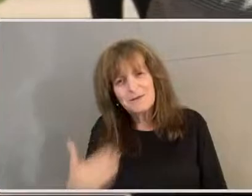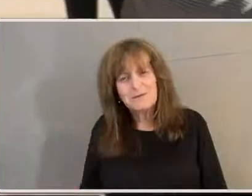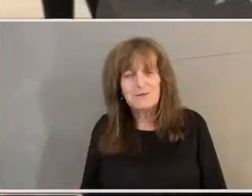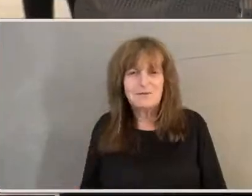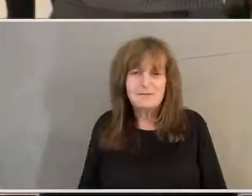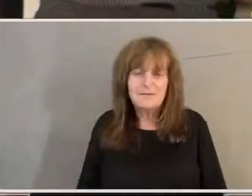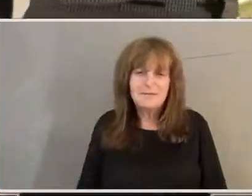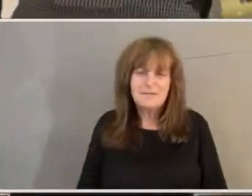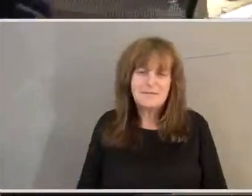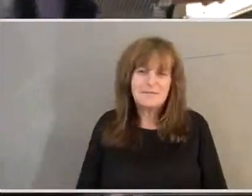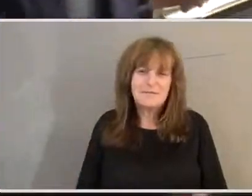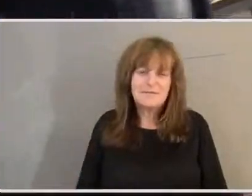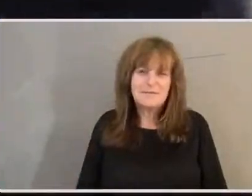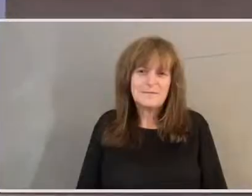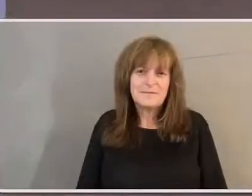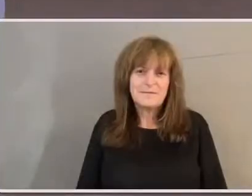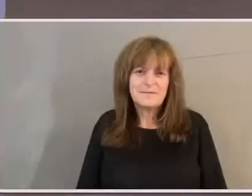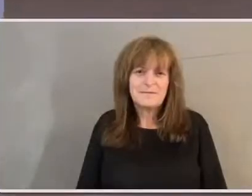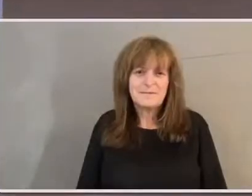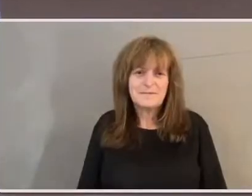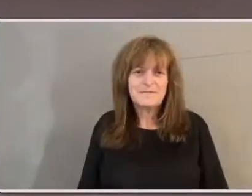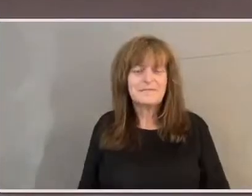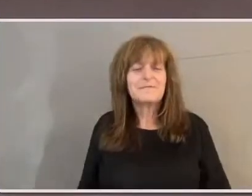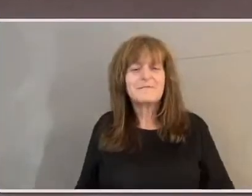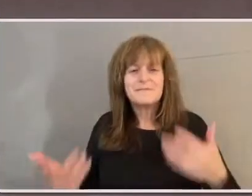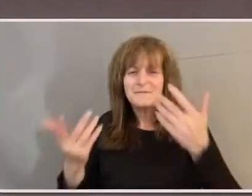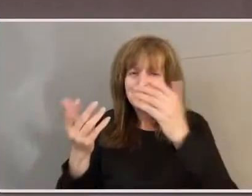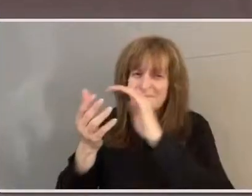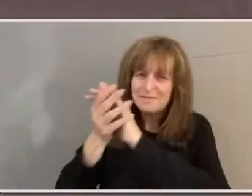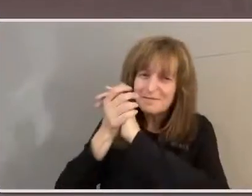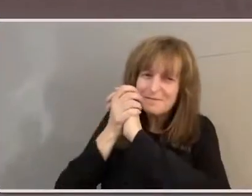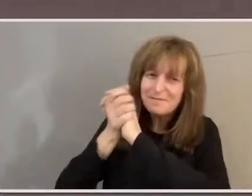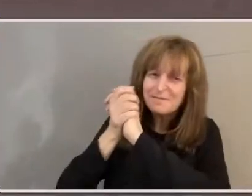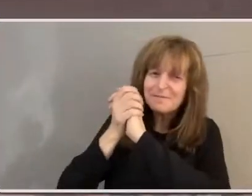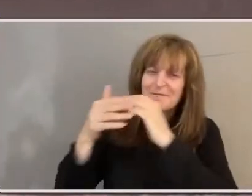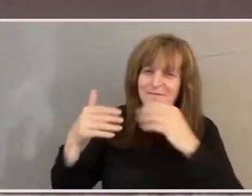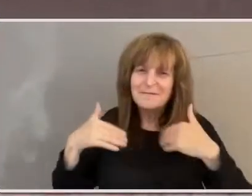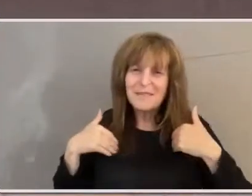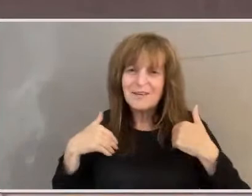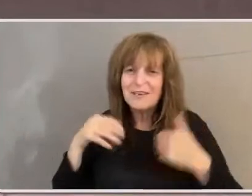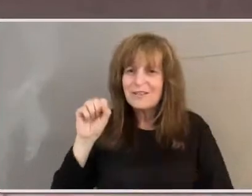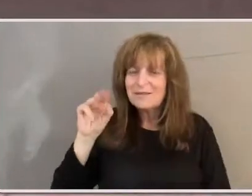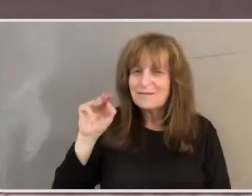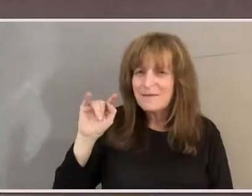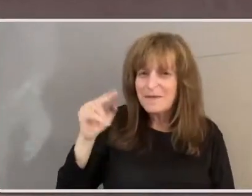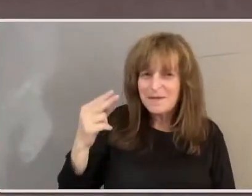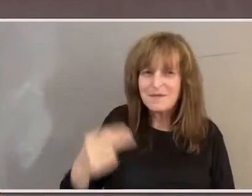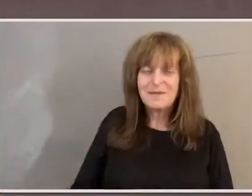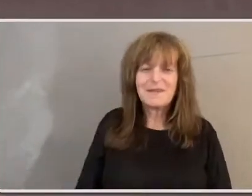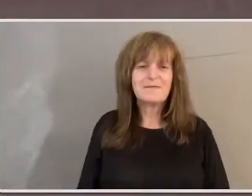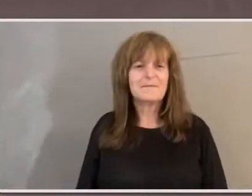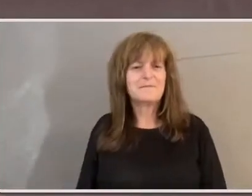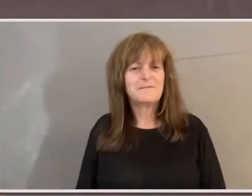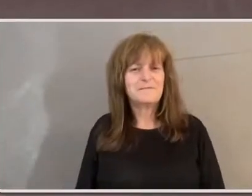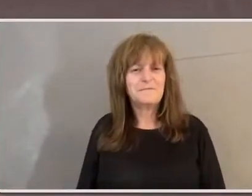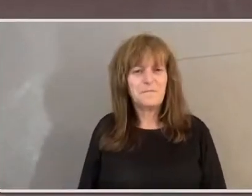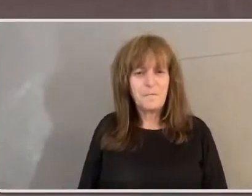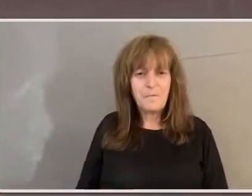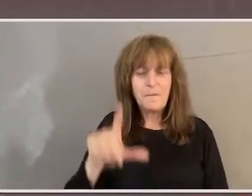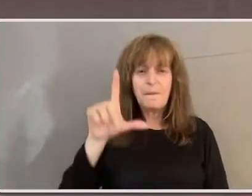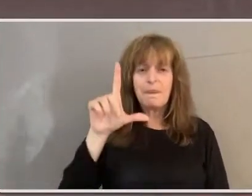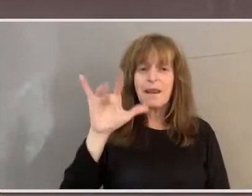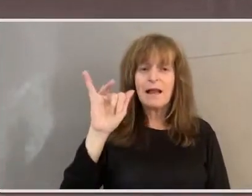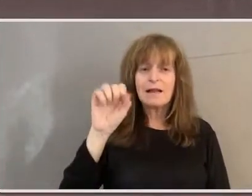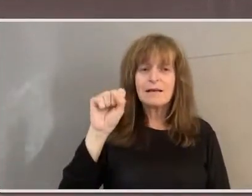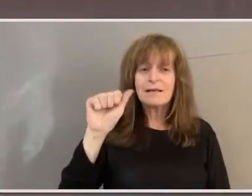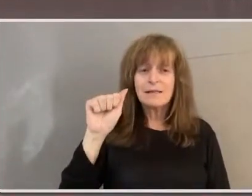Again, congratulations, Minister Smith. Lisa Thompson returns as Minister of Agriculture, Food and Rural